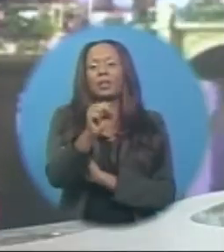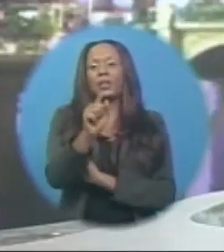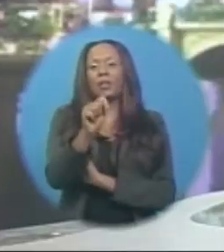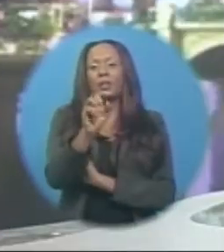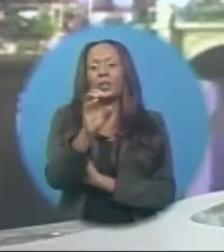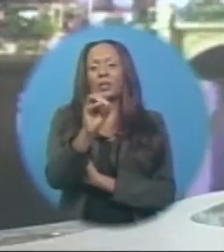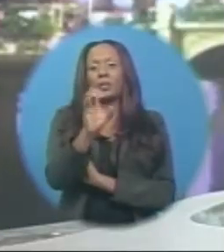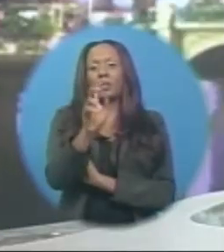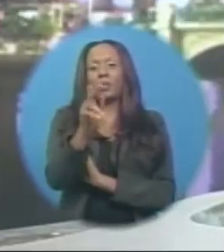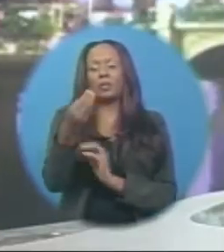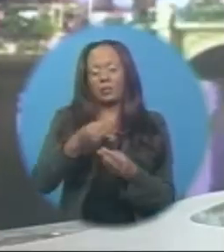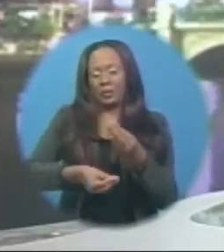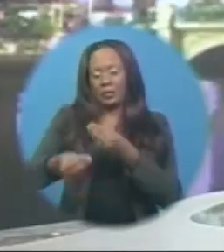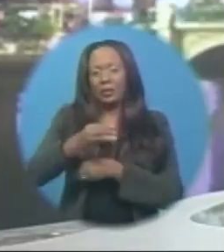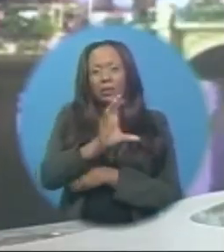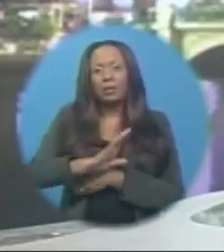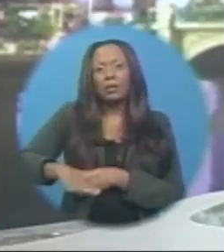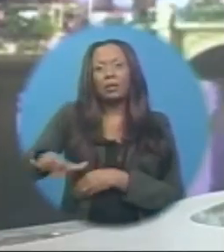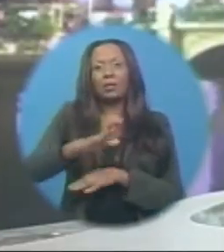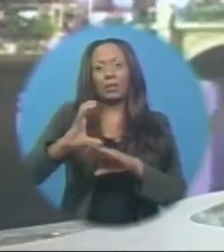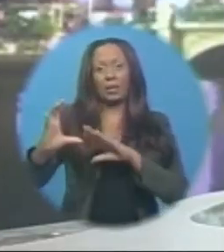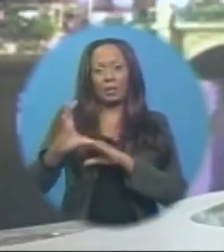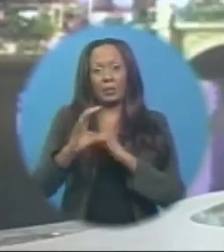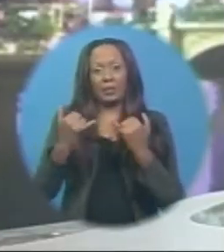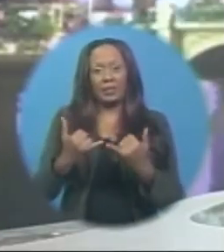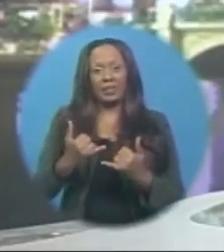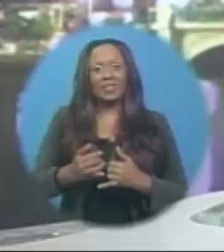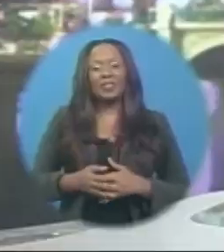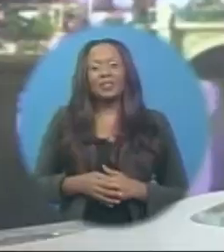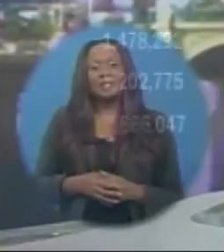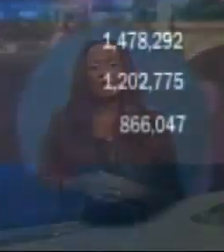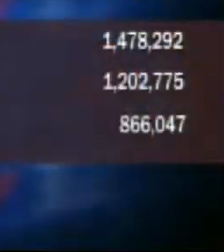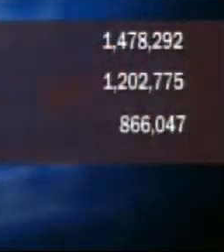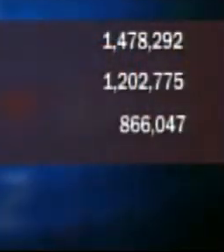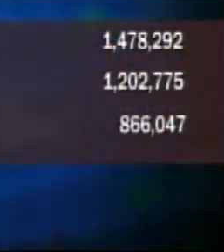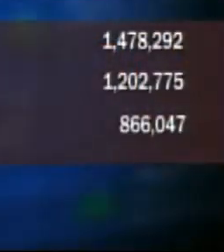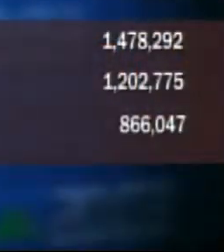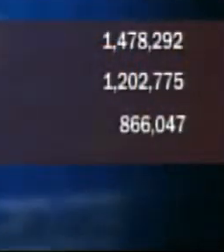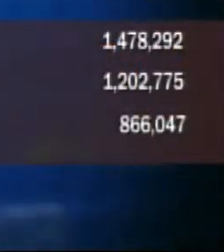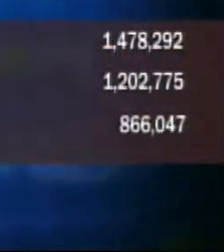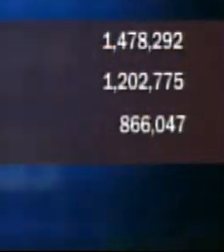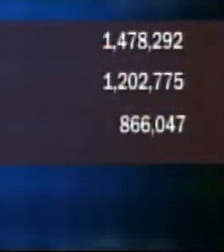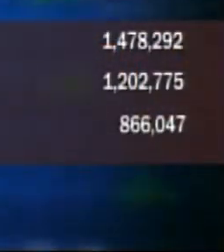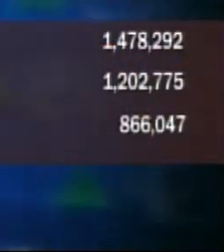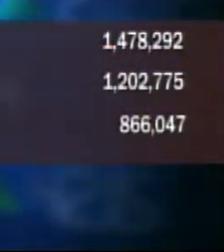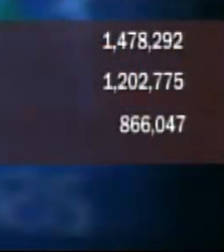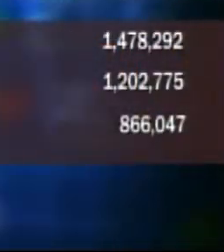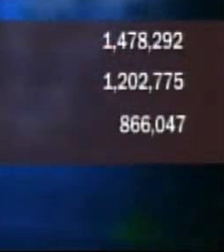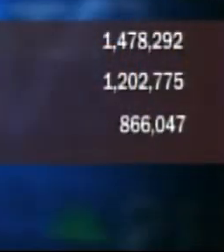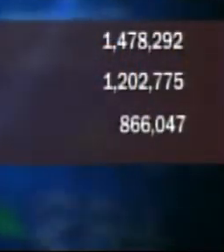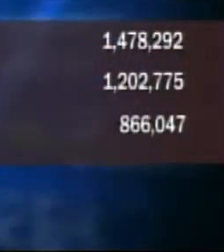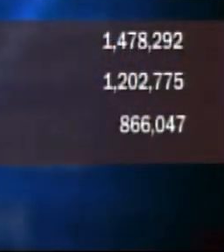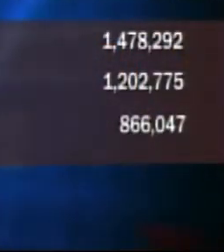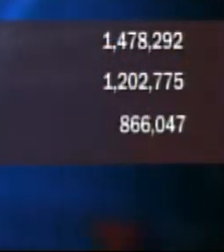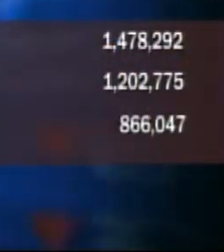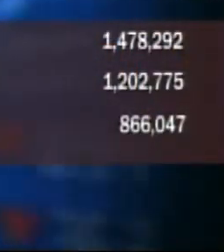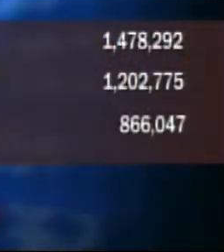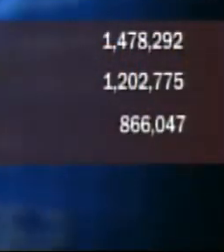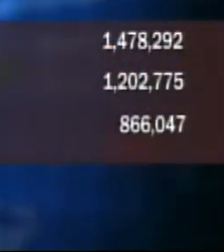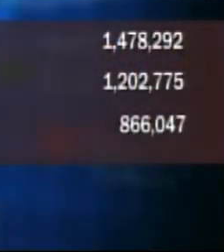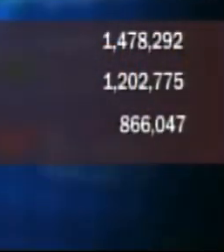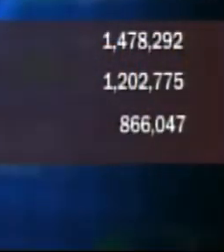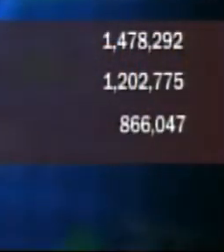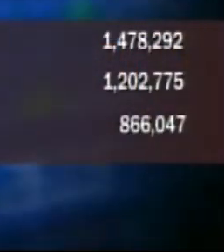traded on selected exchanges across the region. We get started in Jamaica, where Jamaica Broilers Group was the volume